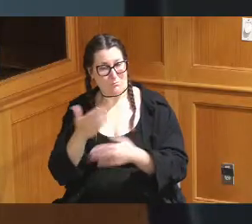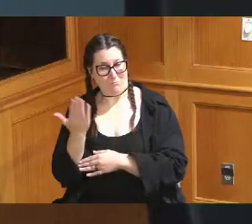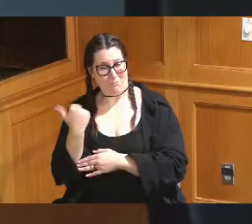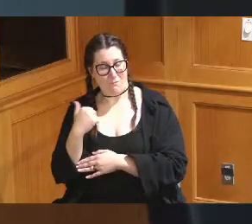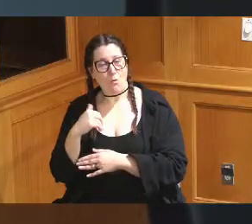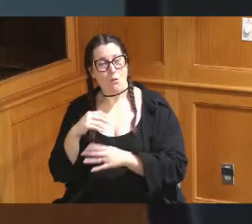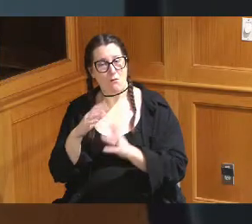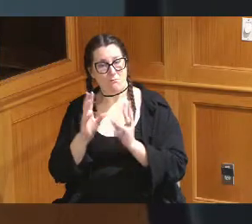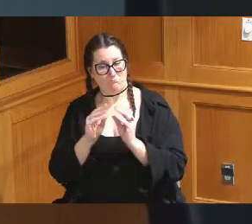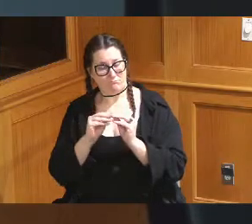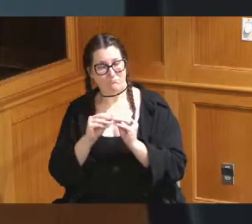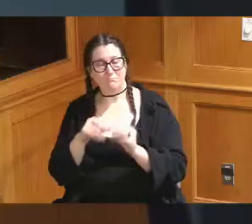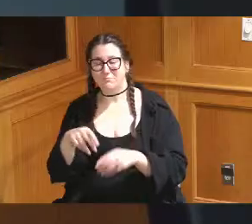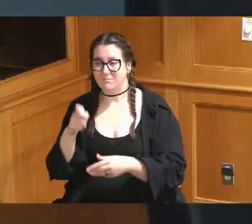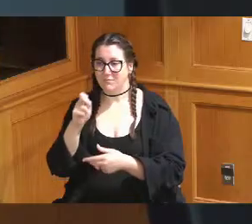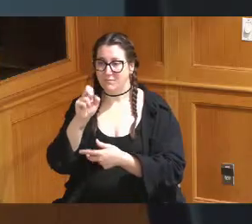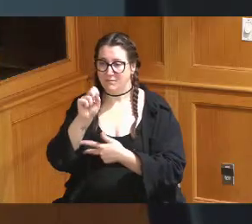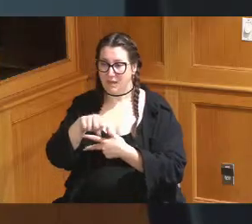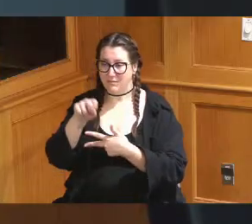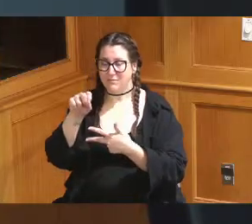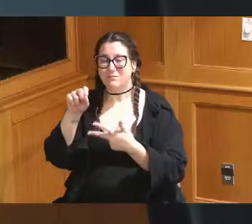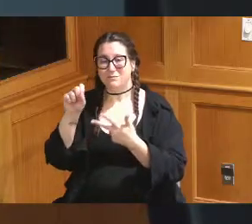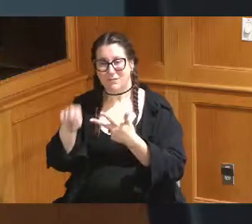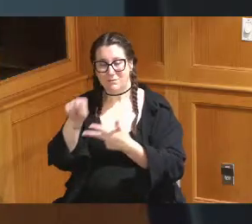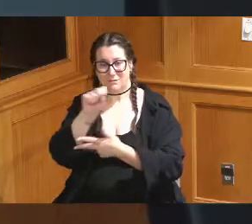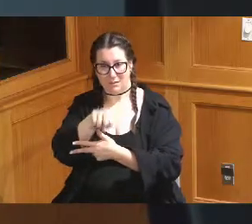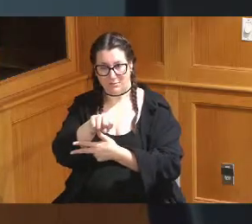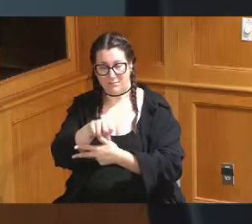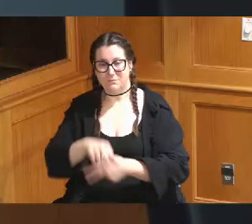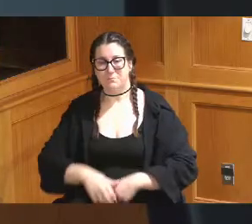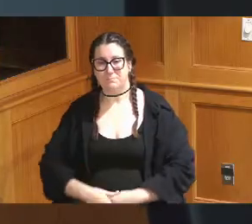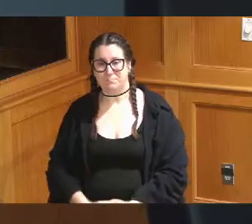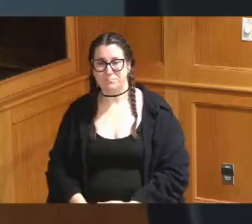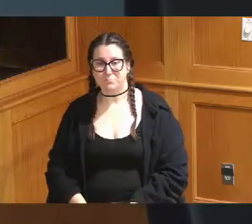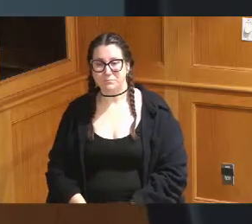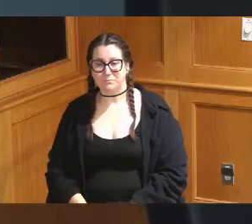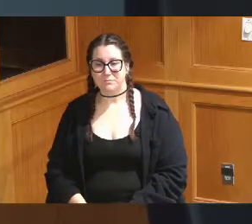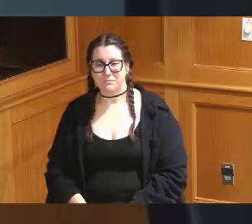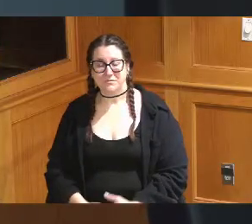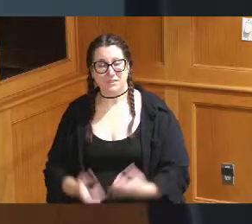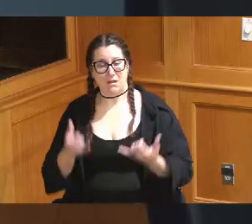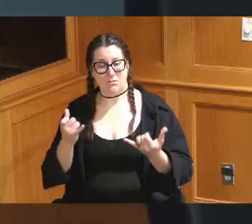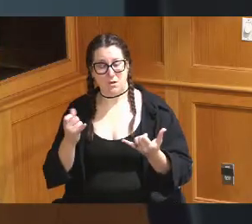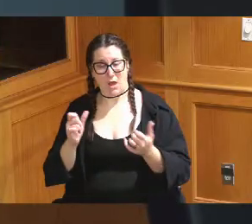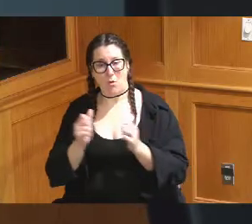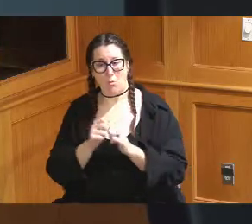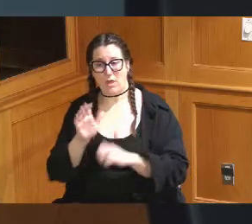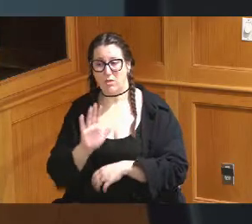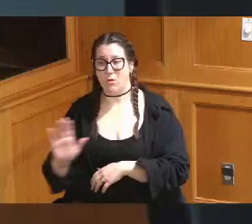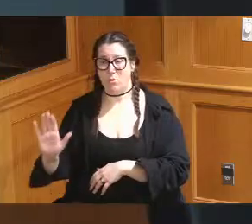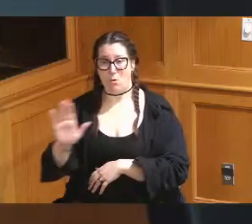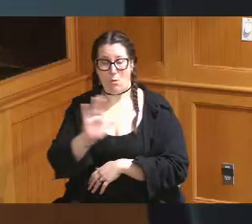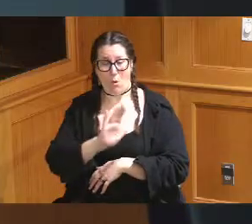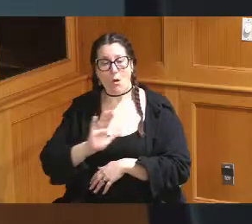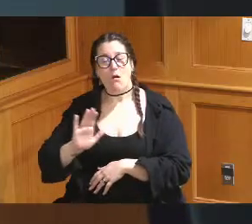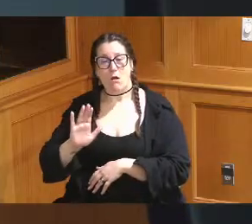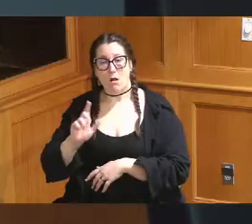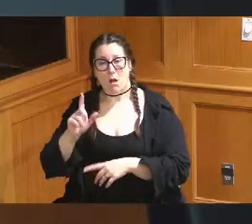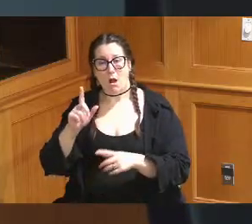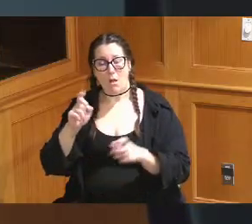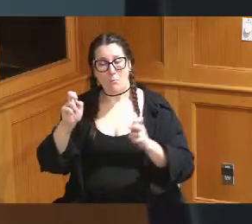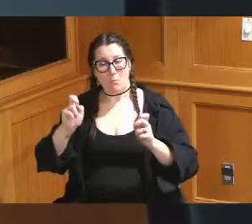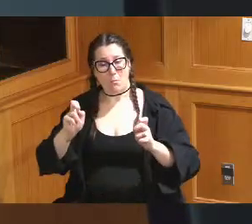Commissioner Summer-Dumas? Yes. Commissioner Reese? Yes. Thank you. Commissioners, with your deference, I am going to move up